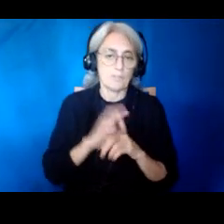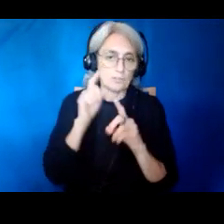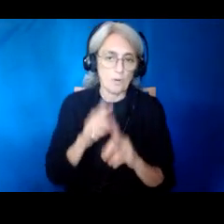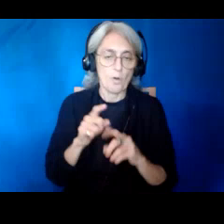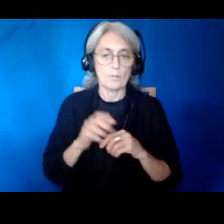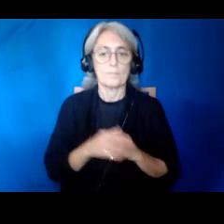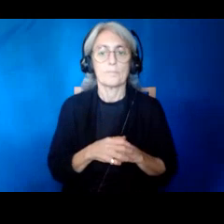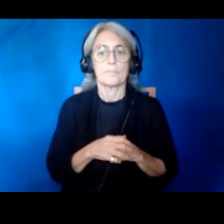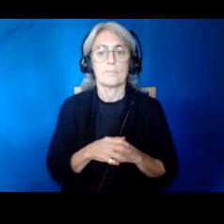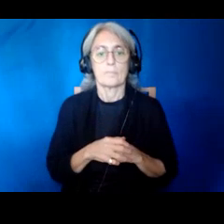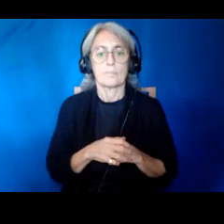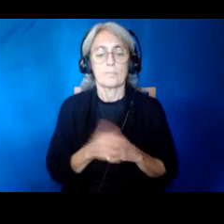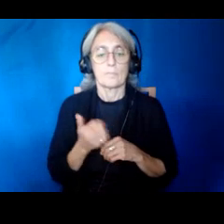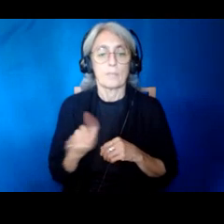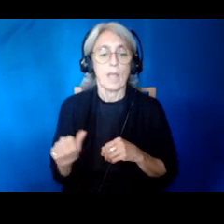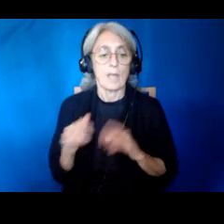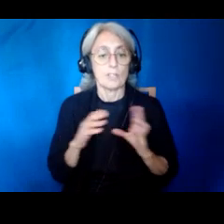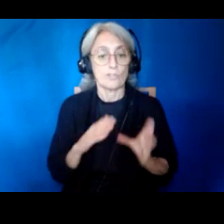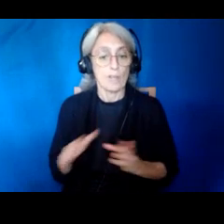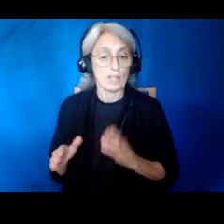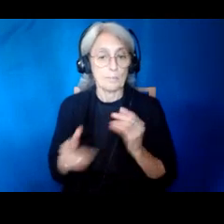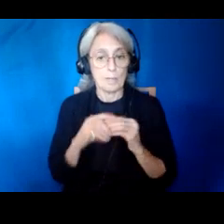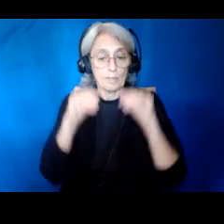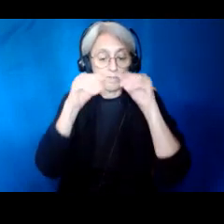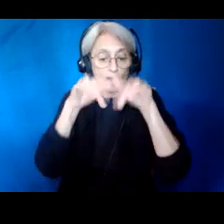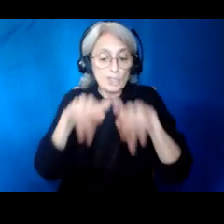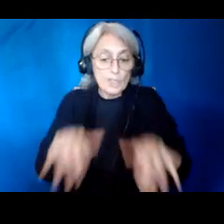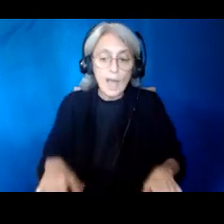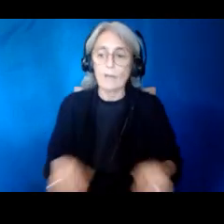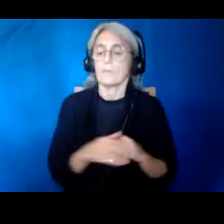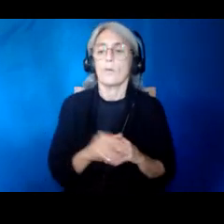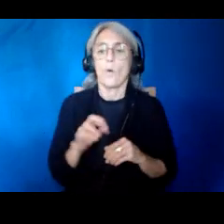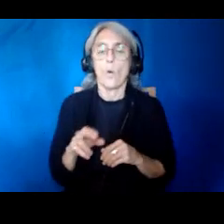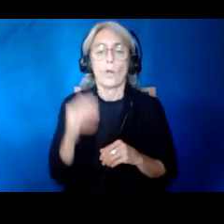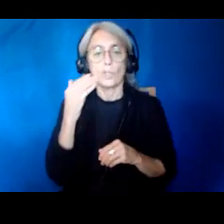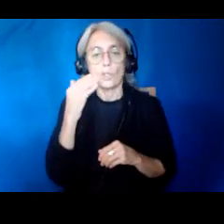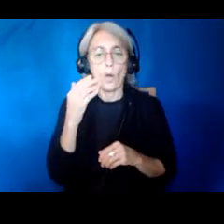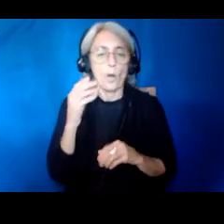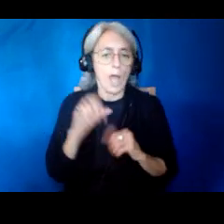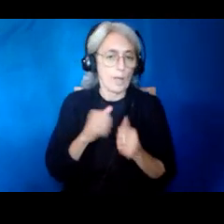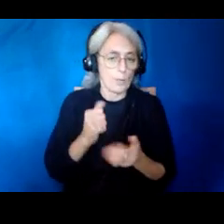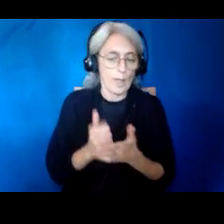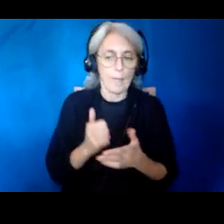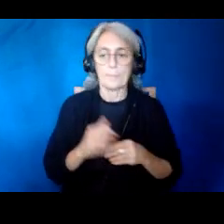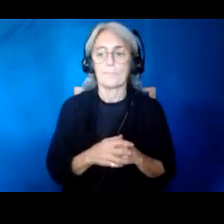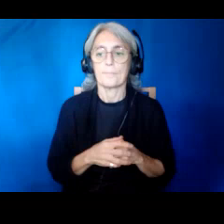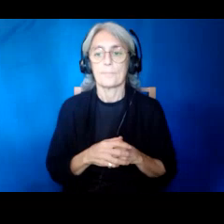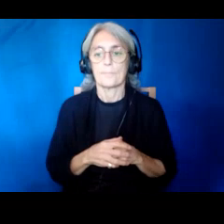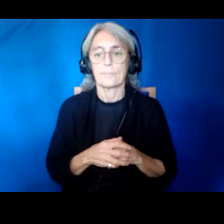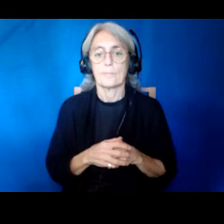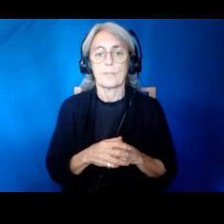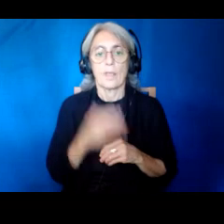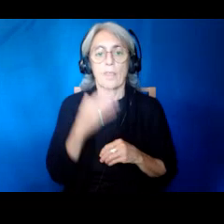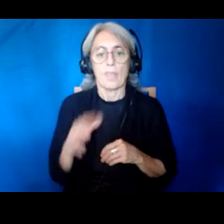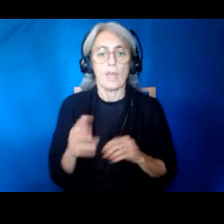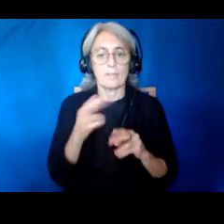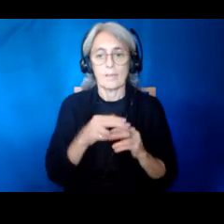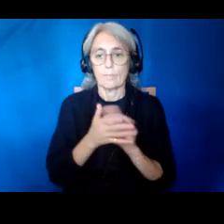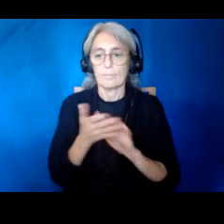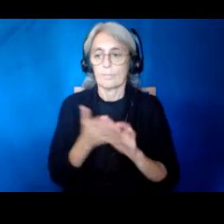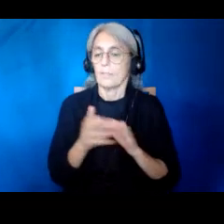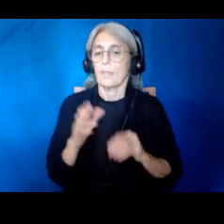there's any strategies that may filter down or what can we do to help. I'd also like to thank Meenakshi Raval from